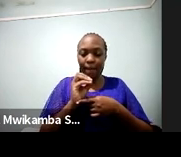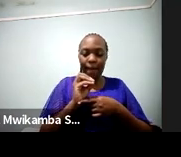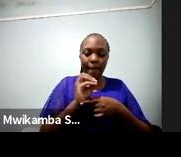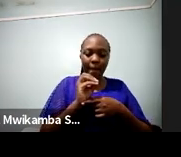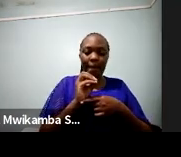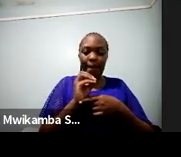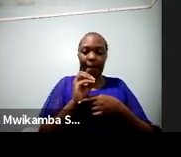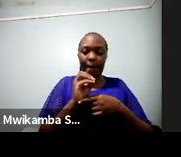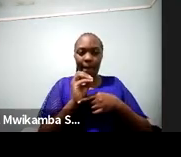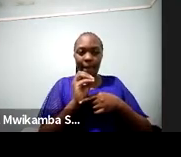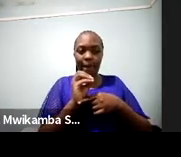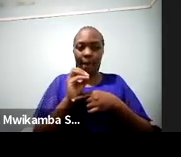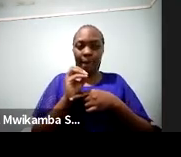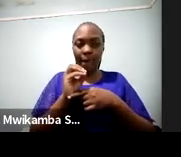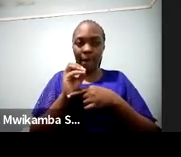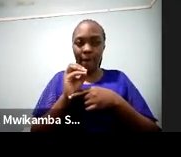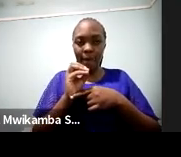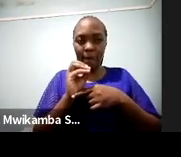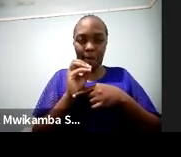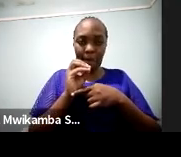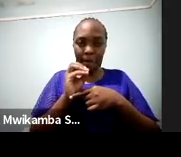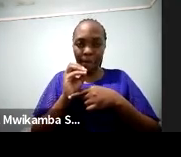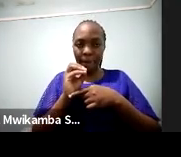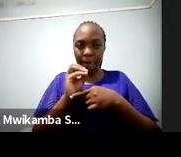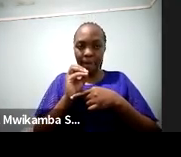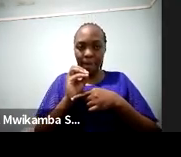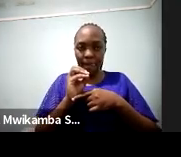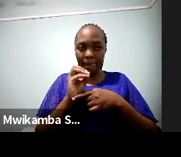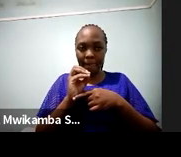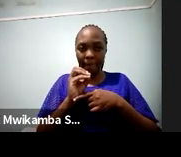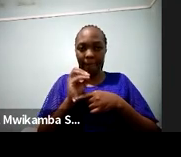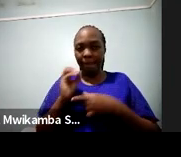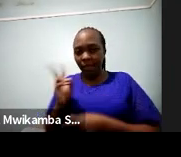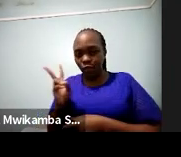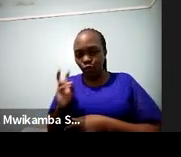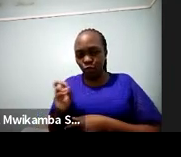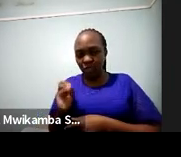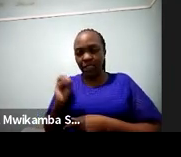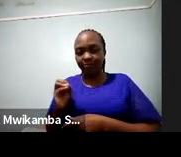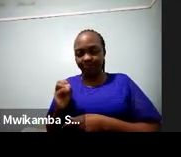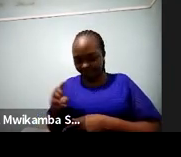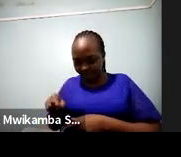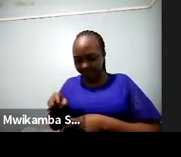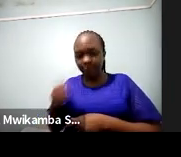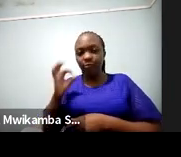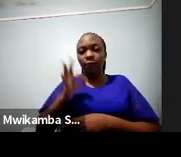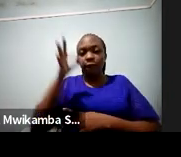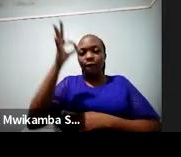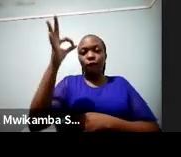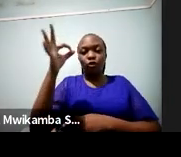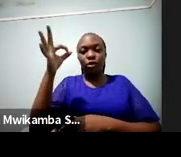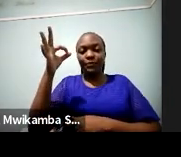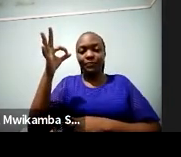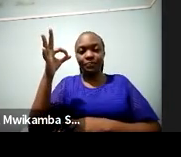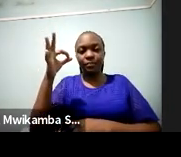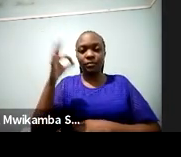the future. So where is the future? The future is in debt, which is 10, and it's also in savings, which is 10. That is 20. And then, of course, the other one is